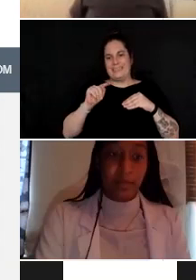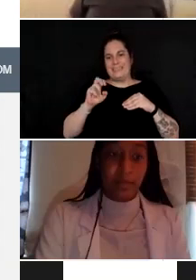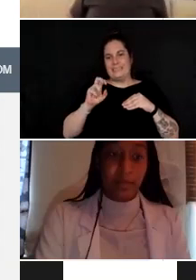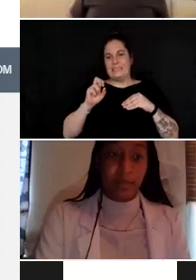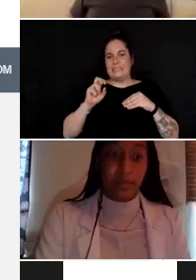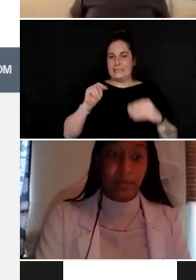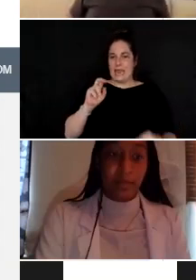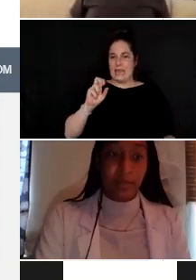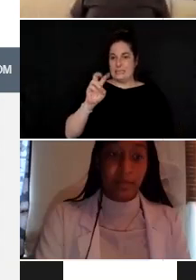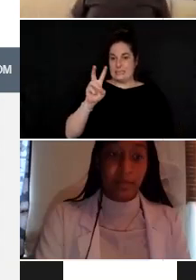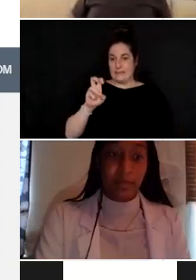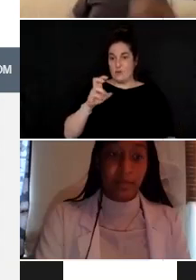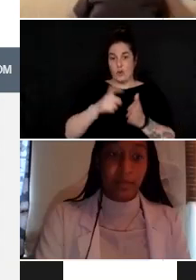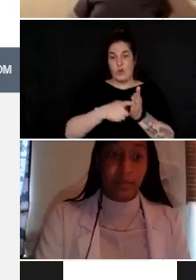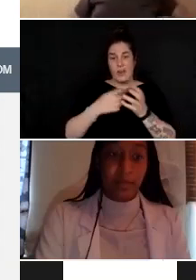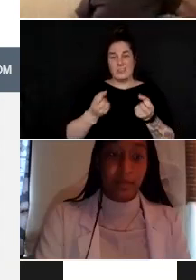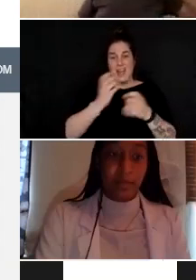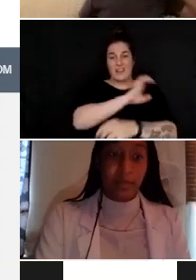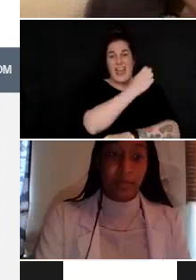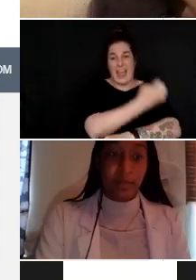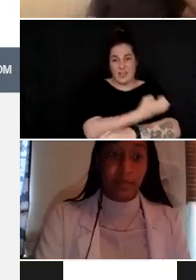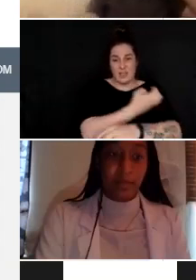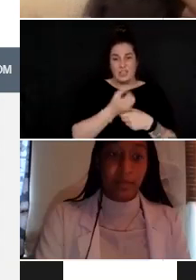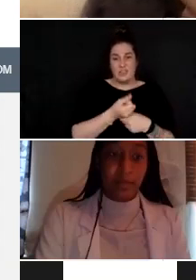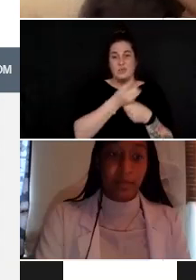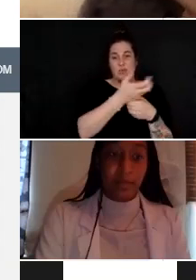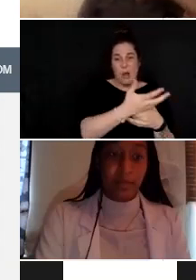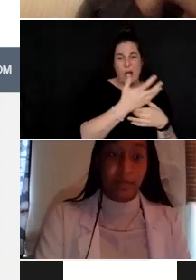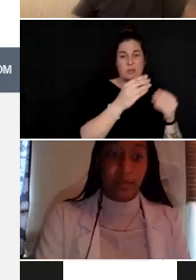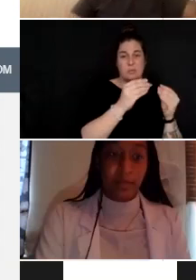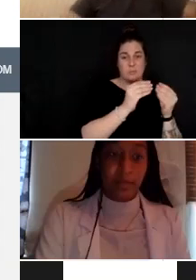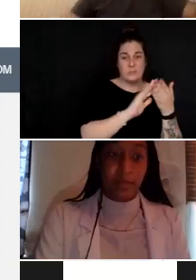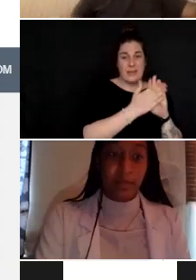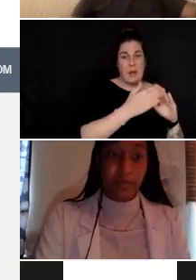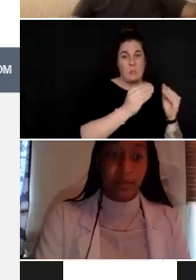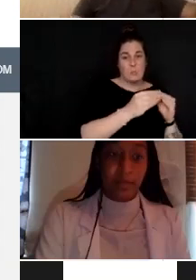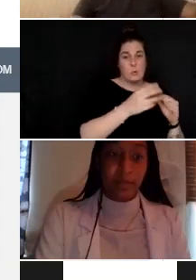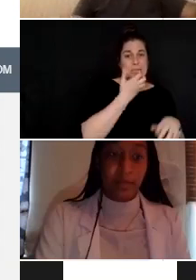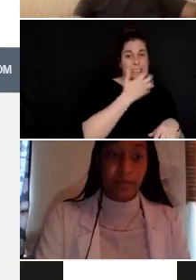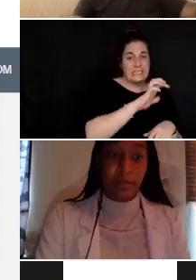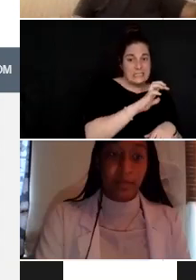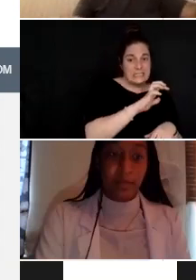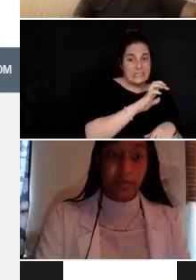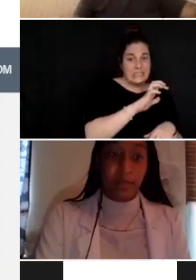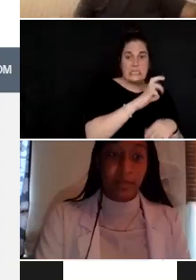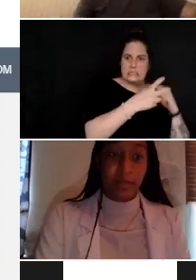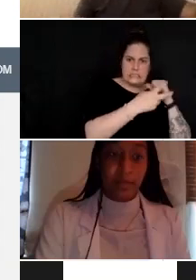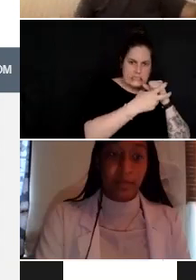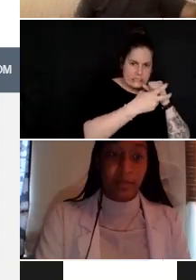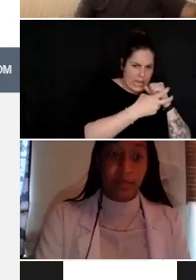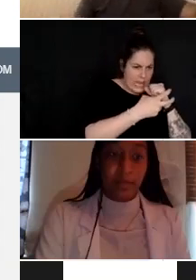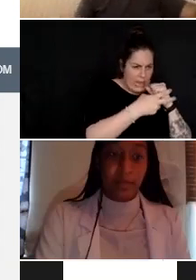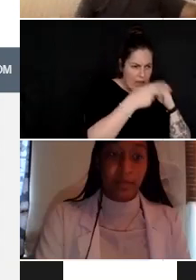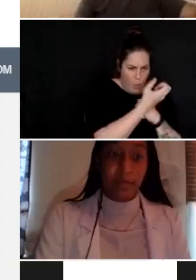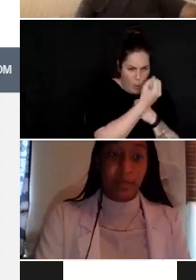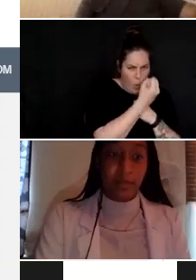to heat up water. And once water is hot or warm, it stores or holds its